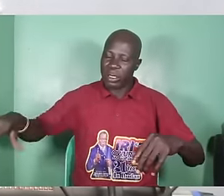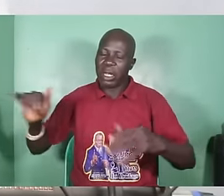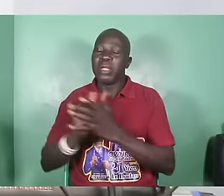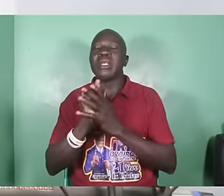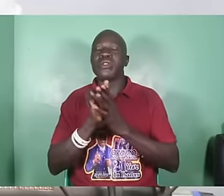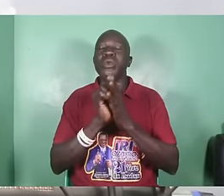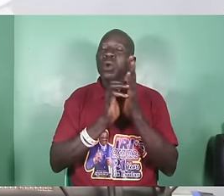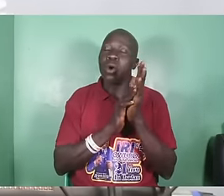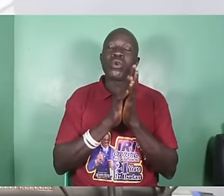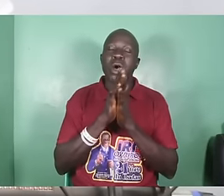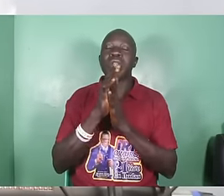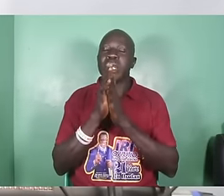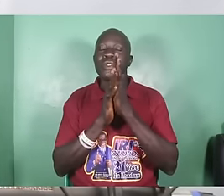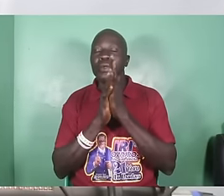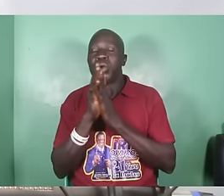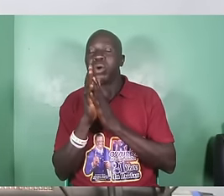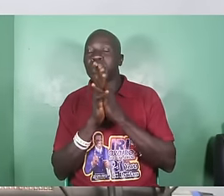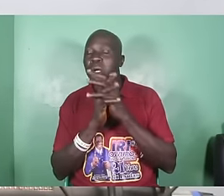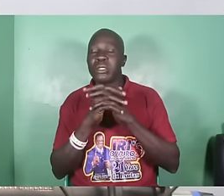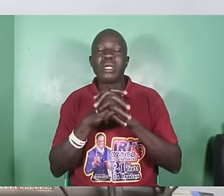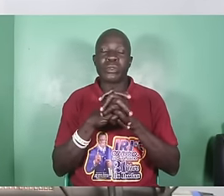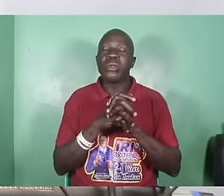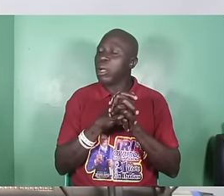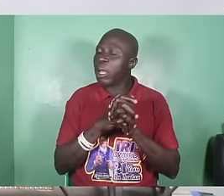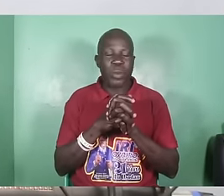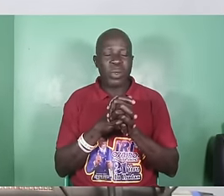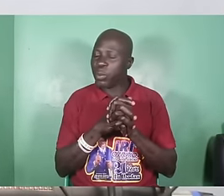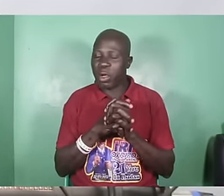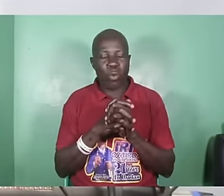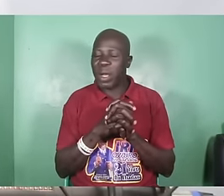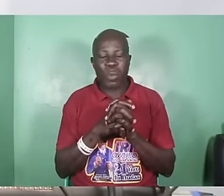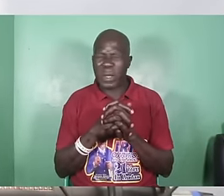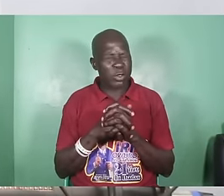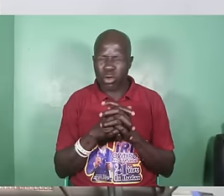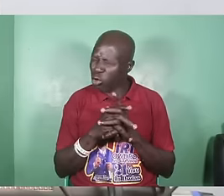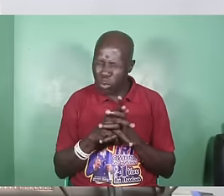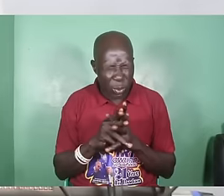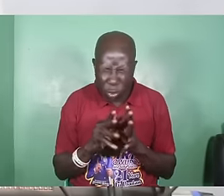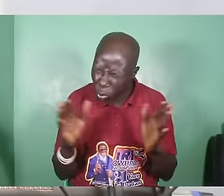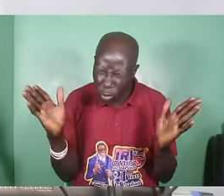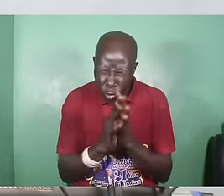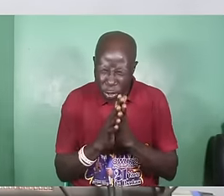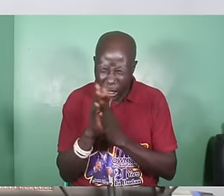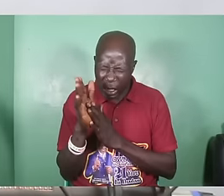make them in a family. Oh yeah. Oh Jesus. Oh Jesus. Oh Jesus.